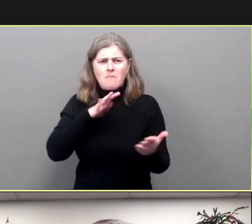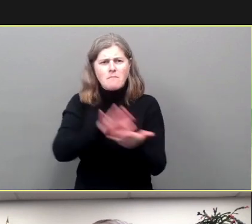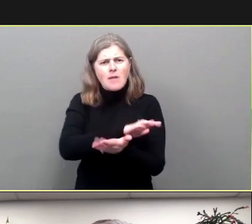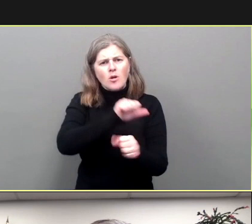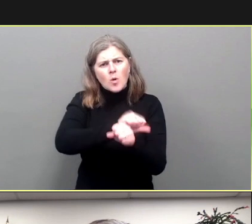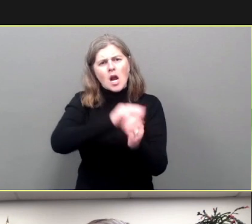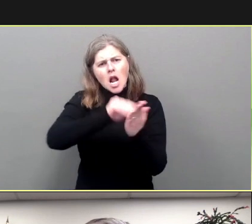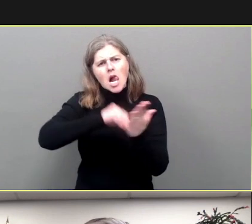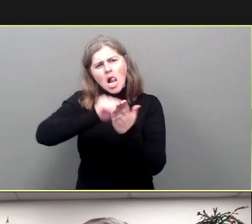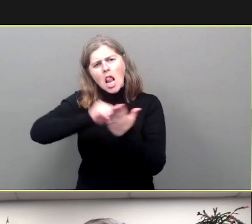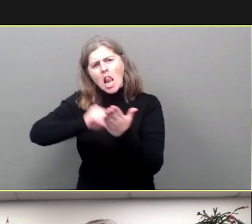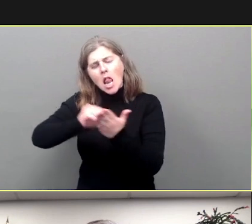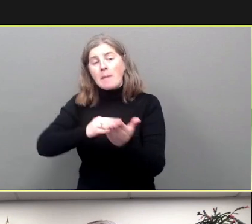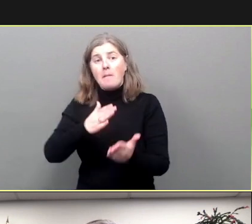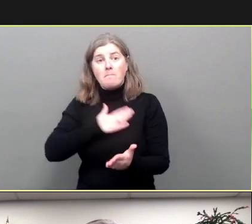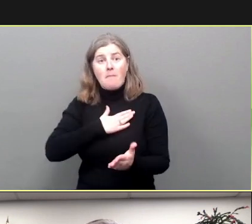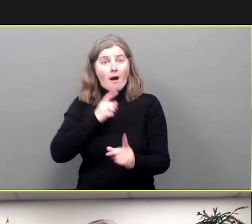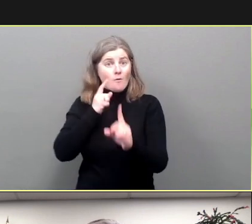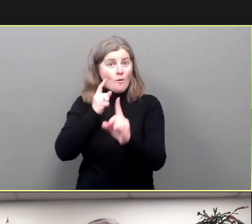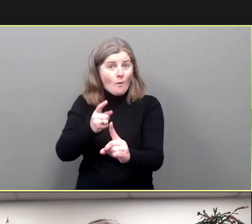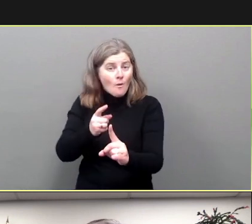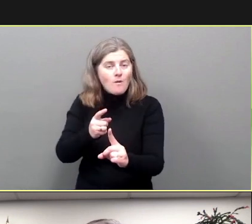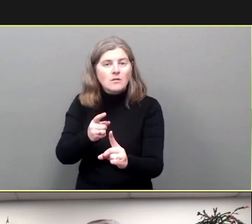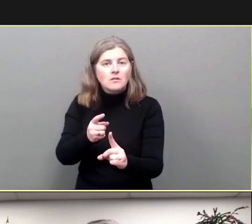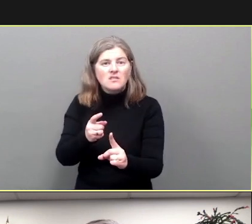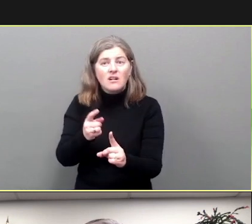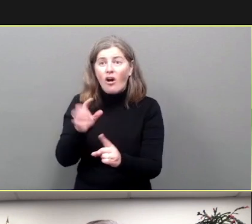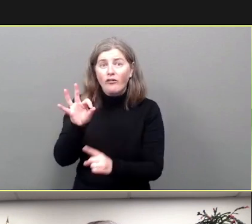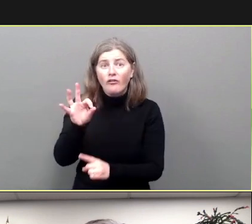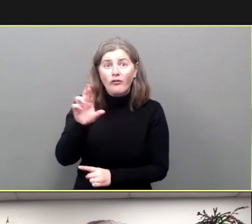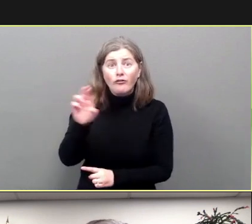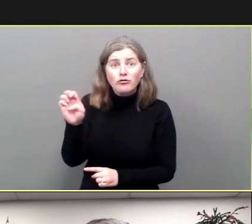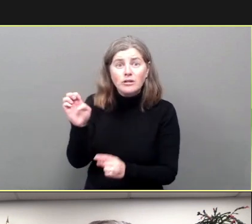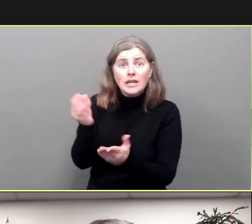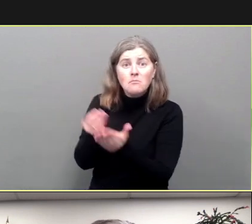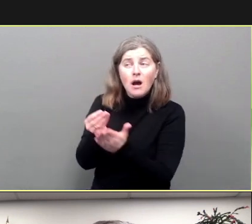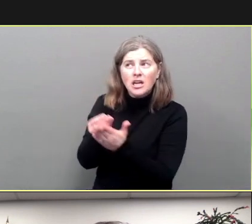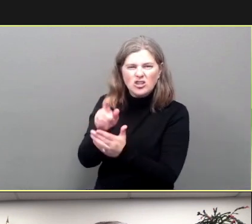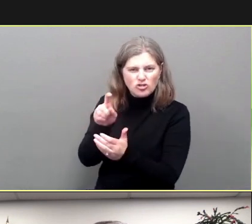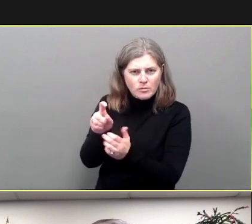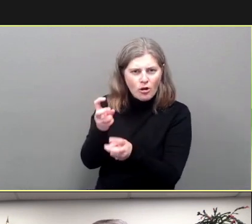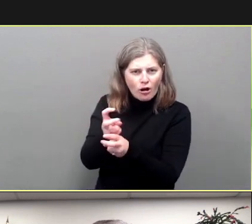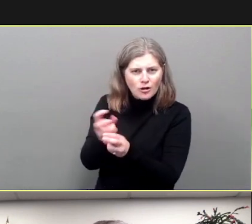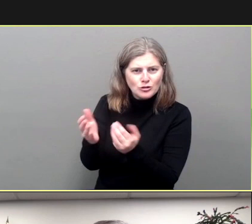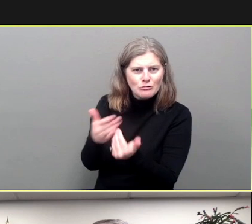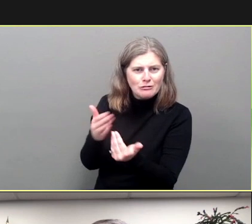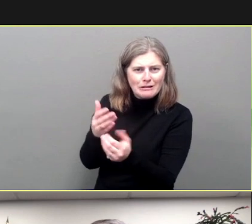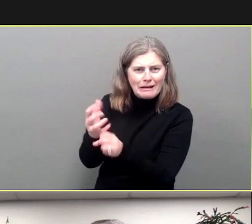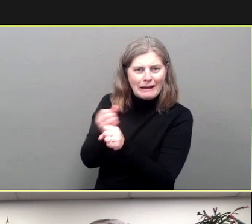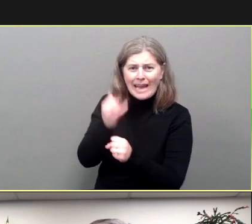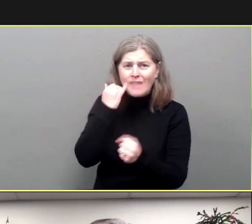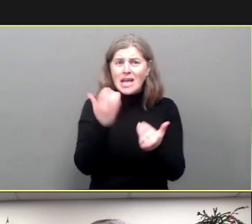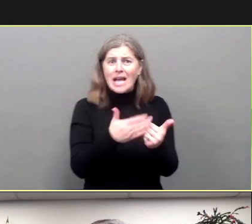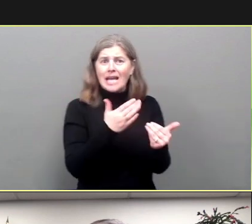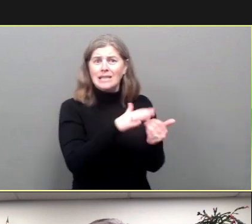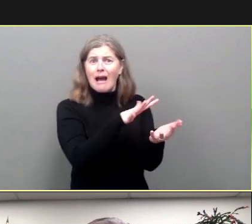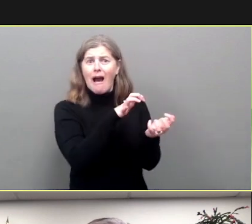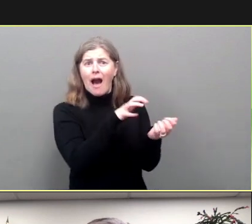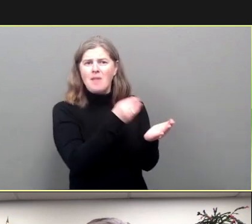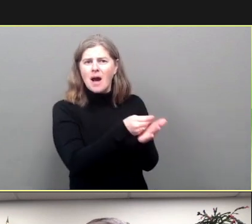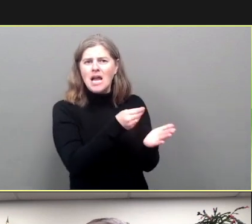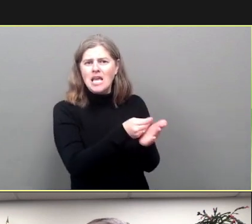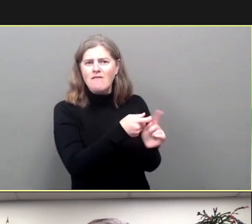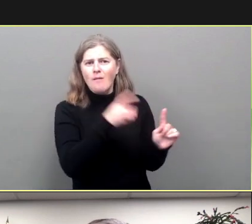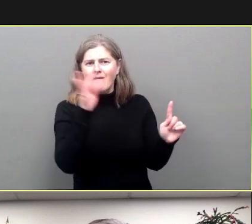But my motto is, free money should be hard to get. If it was easy to get free money from the